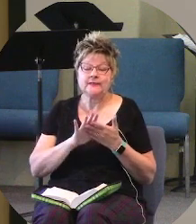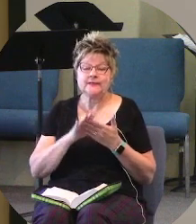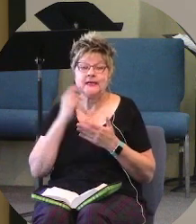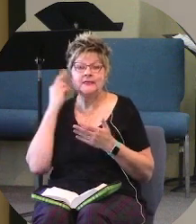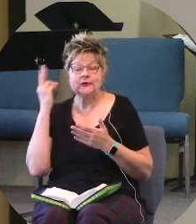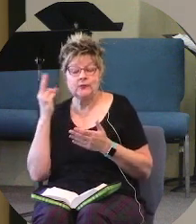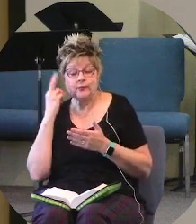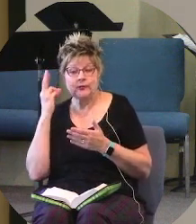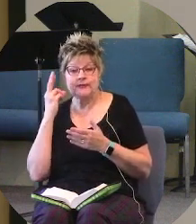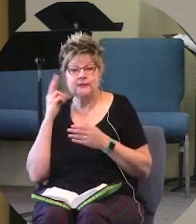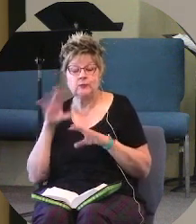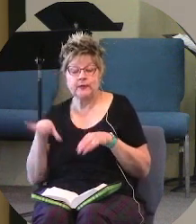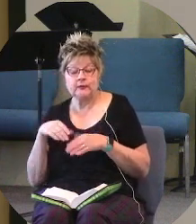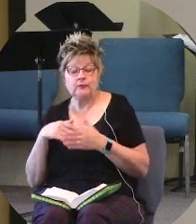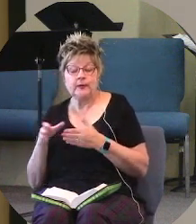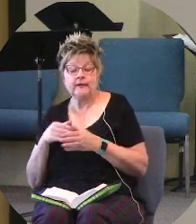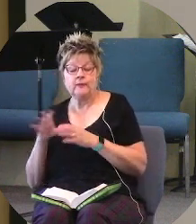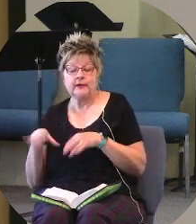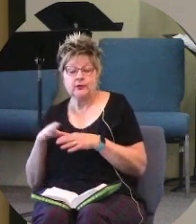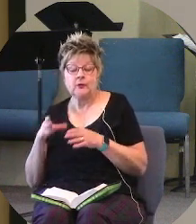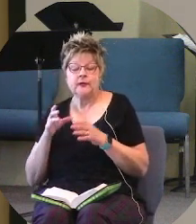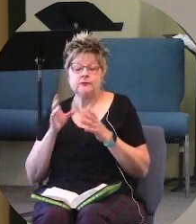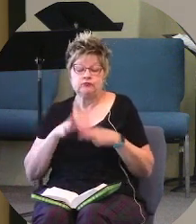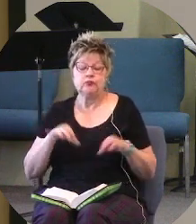do is more important than what we do.